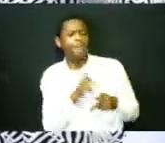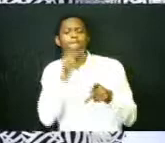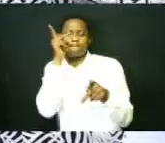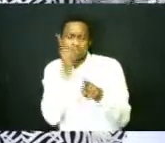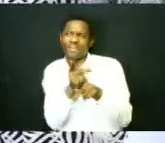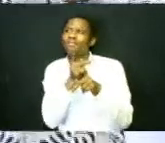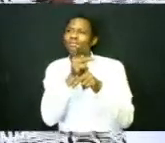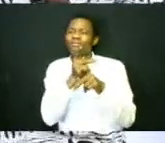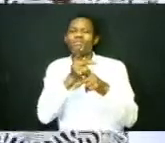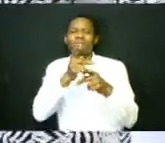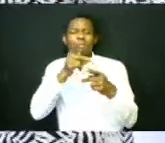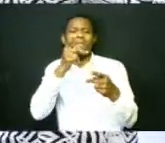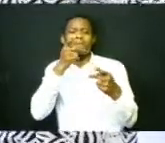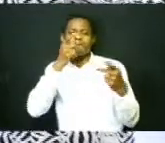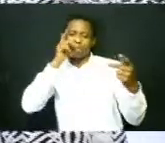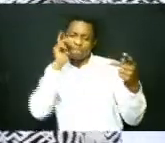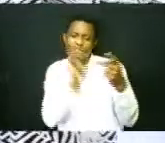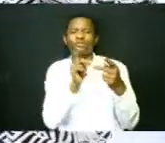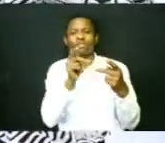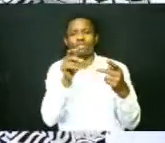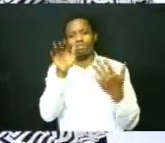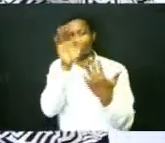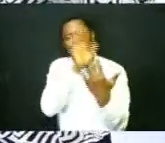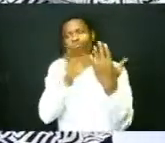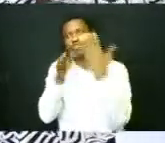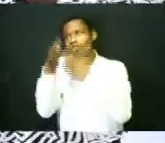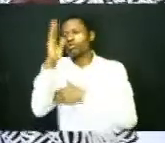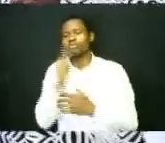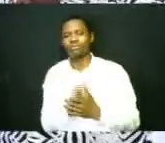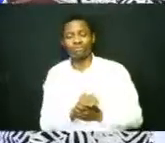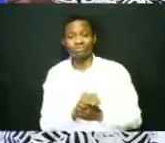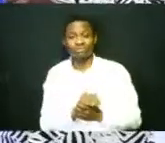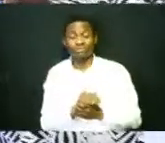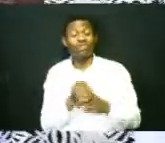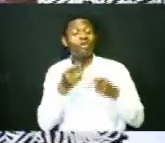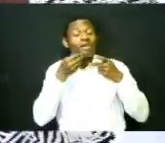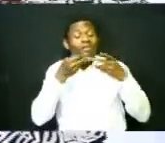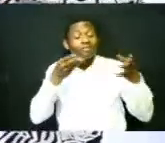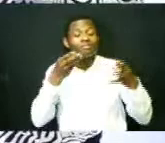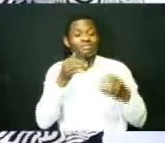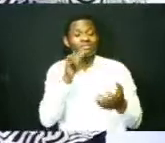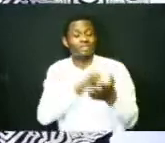to announce to somebody that God is